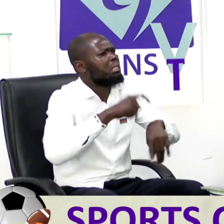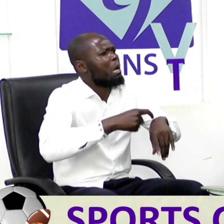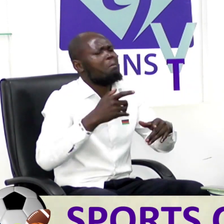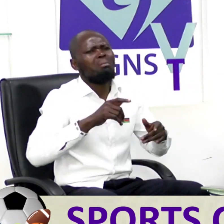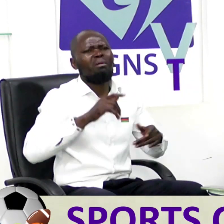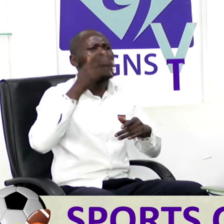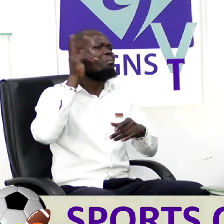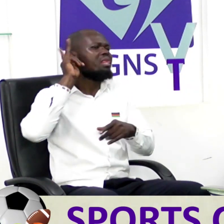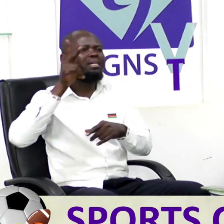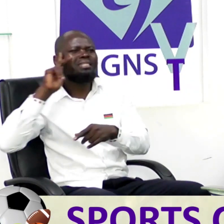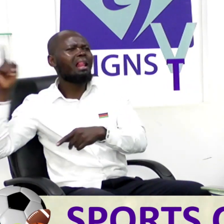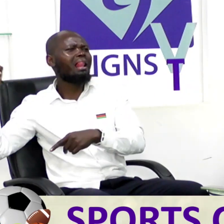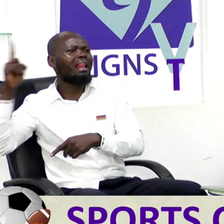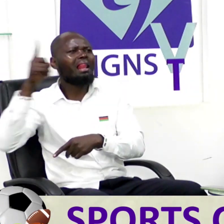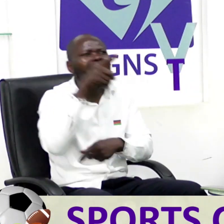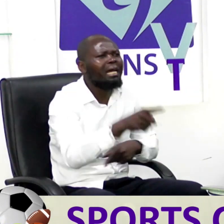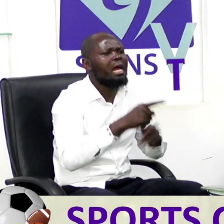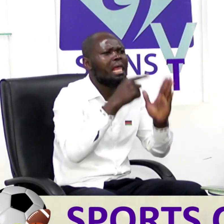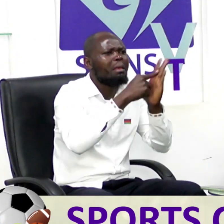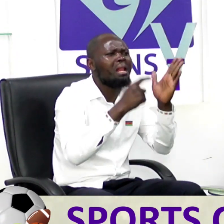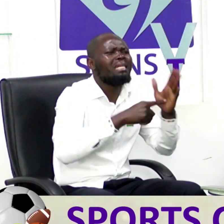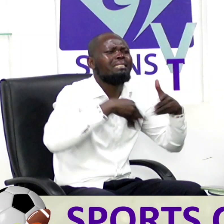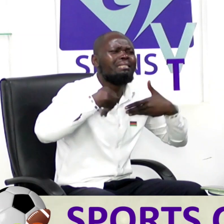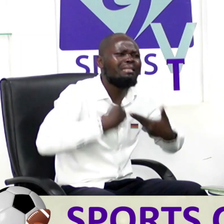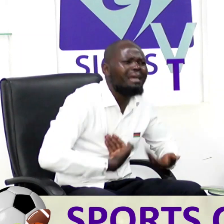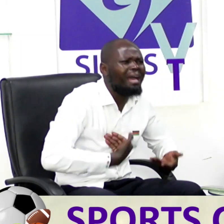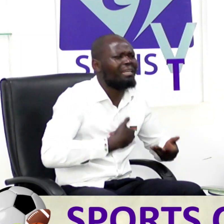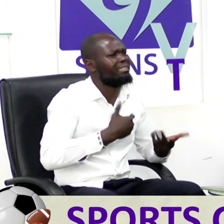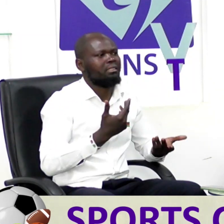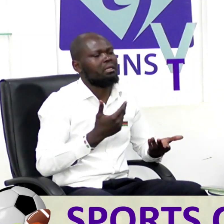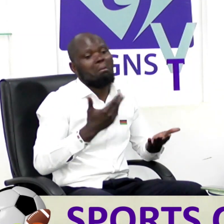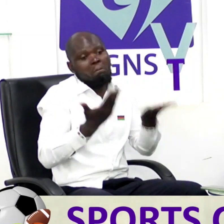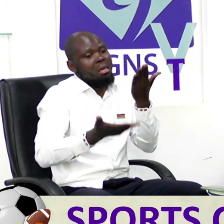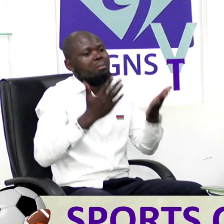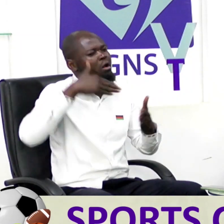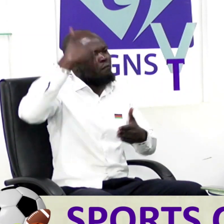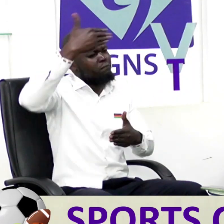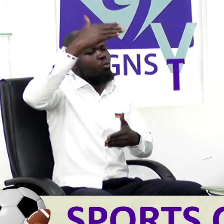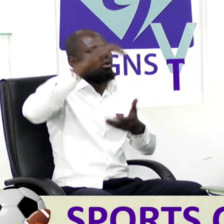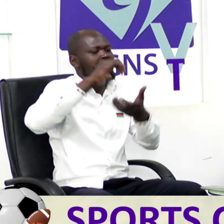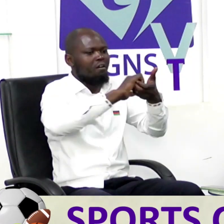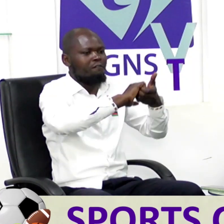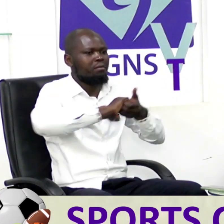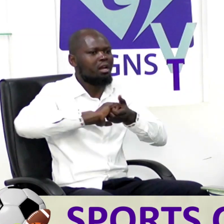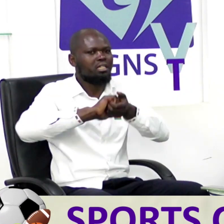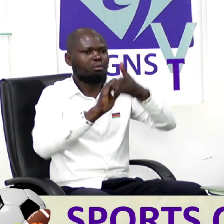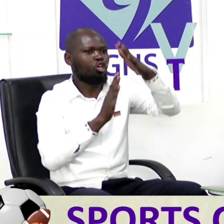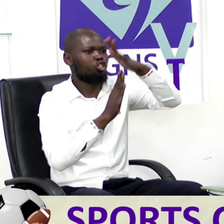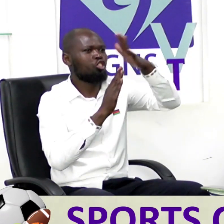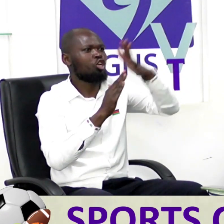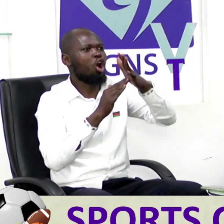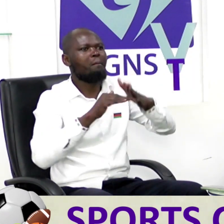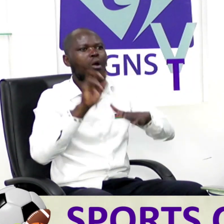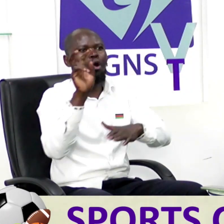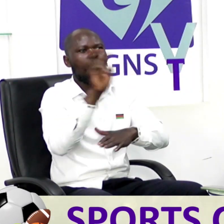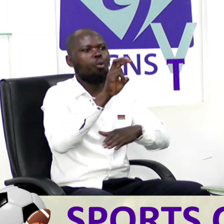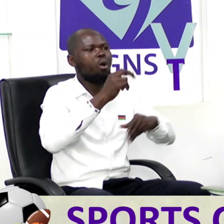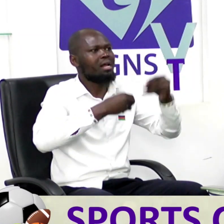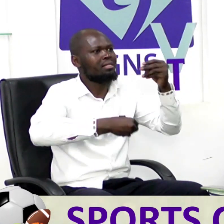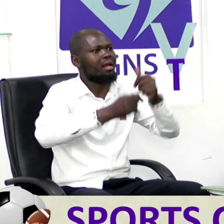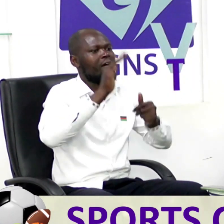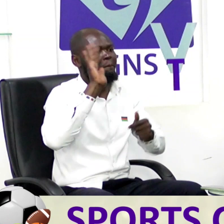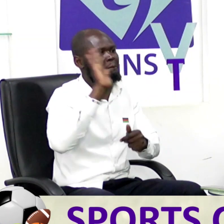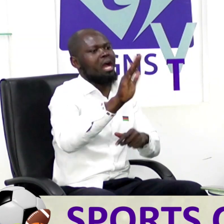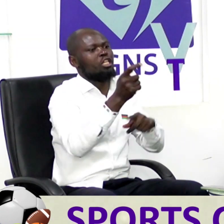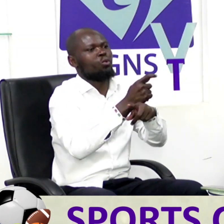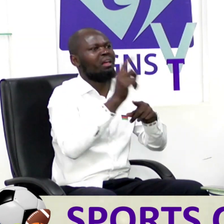the field, the training from the Kisii area. I know probably having a game in Nairobi and